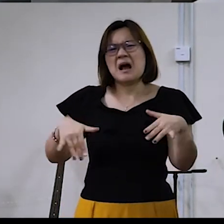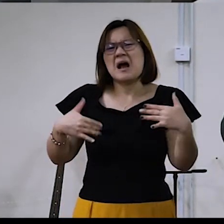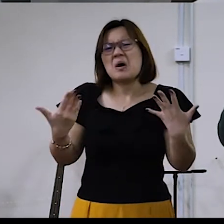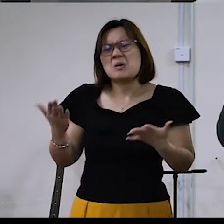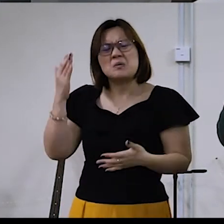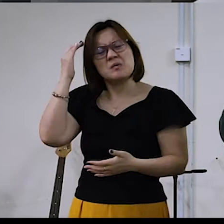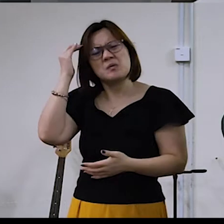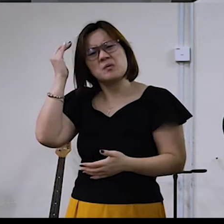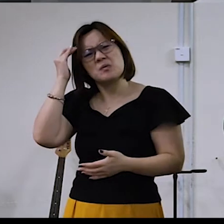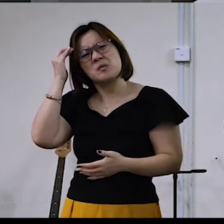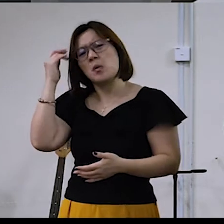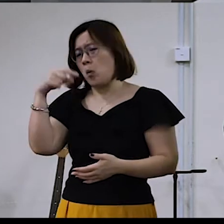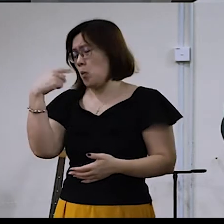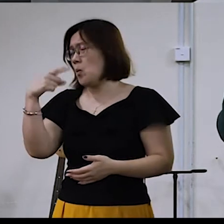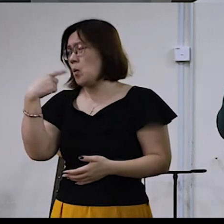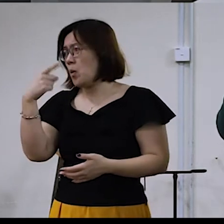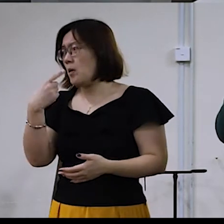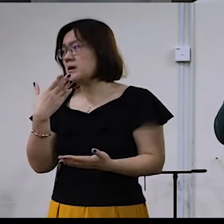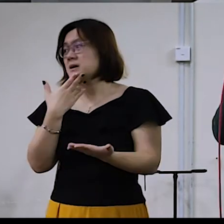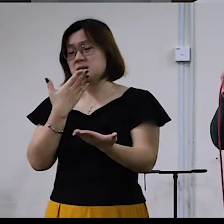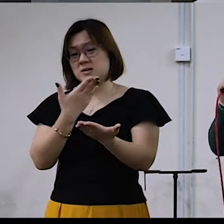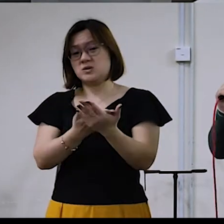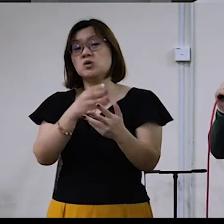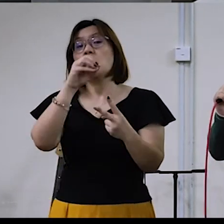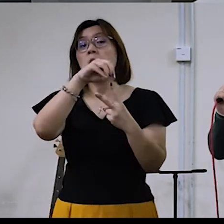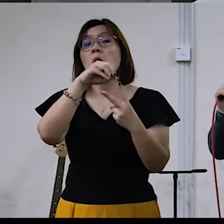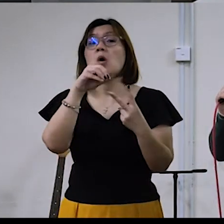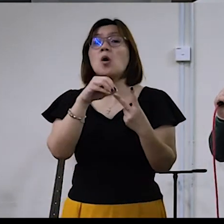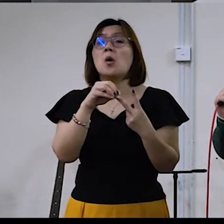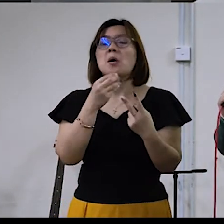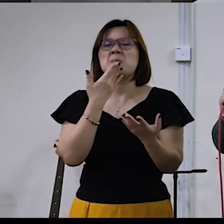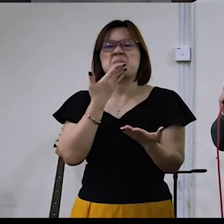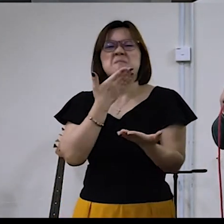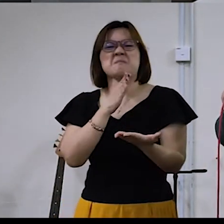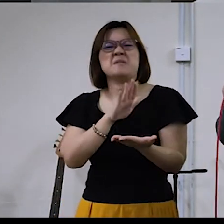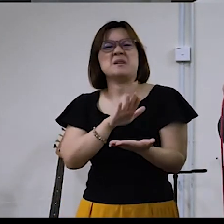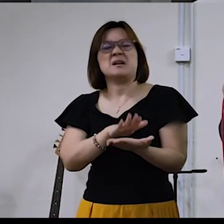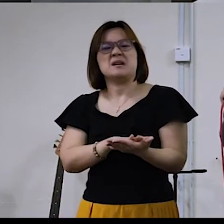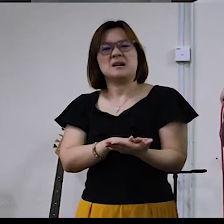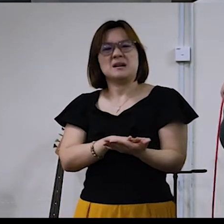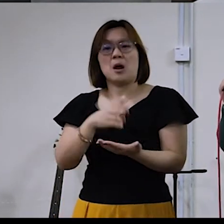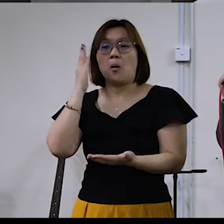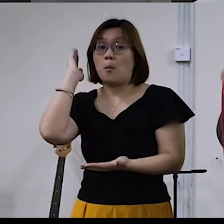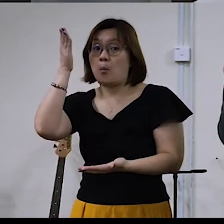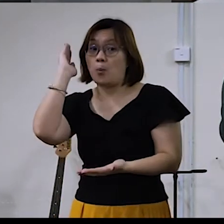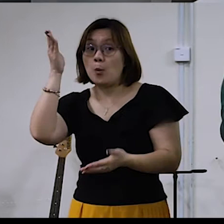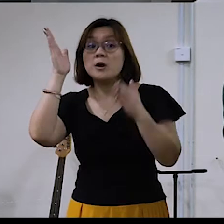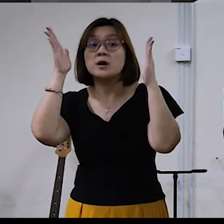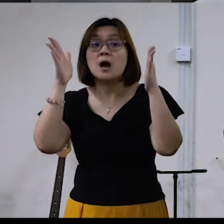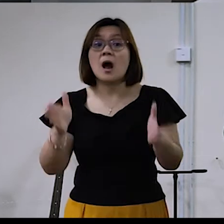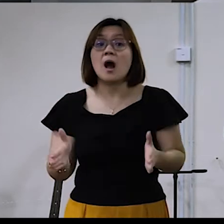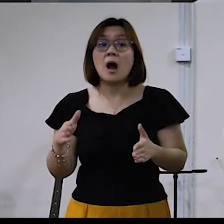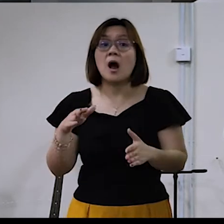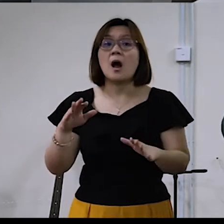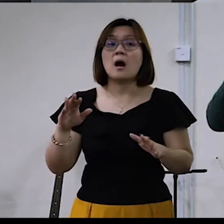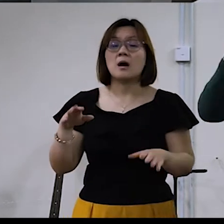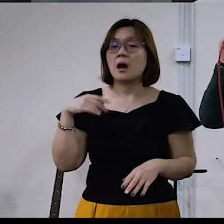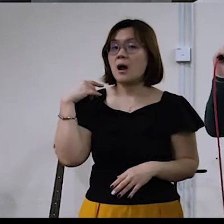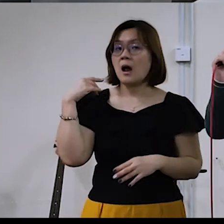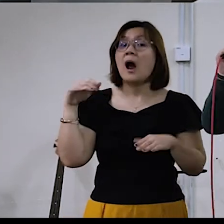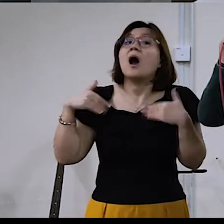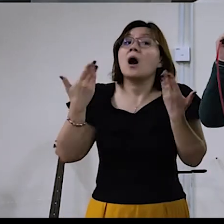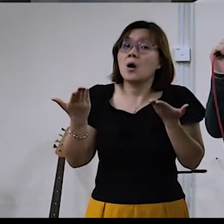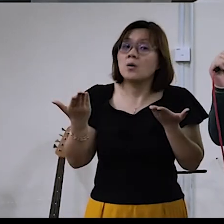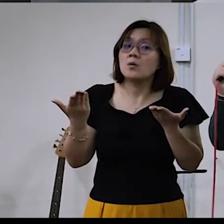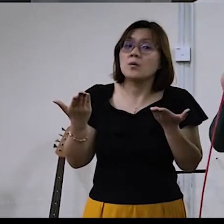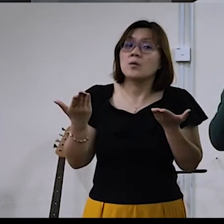or someone who is charismatic, but someone who preaches from the Bible. Who cares about what authority you have? Some people have